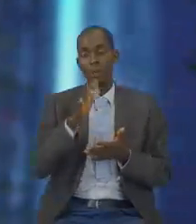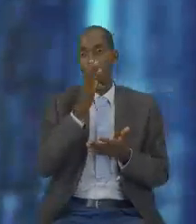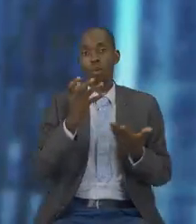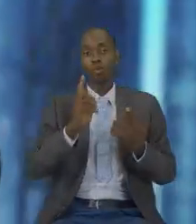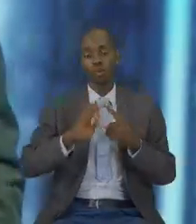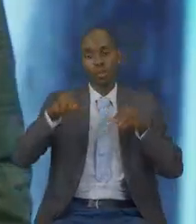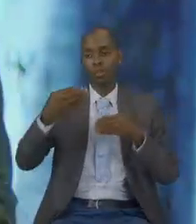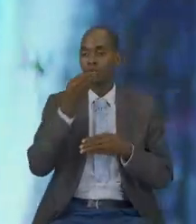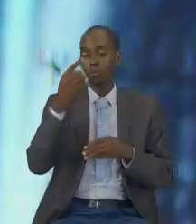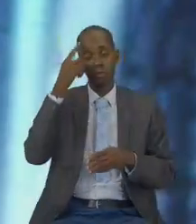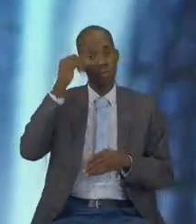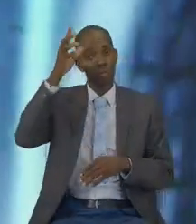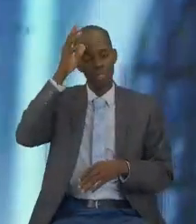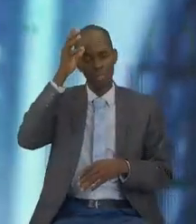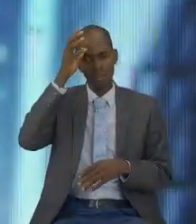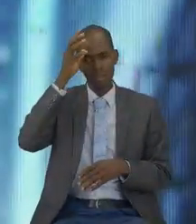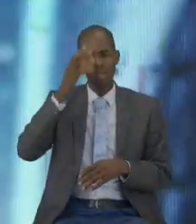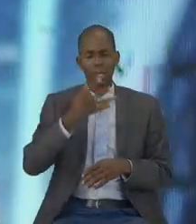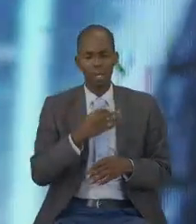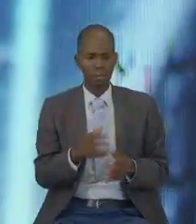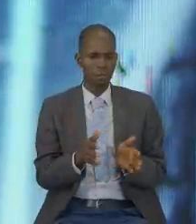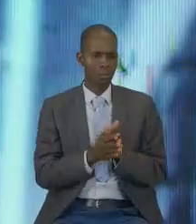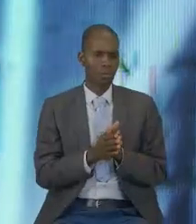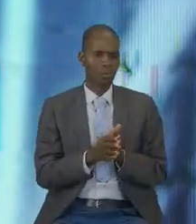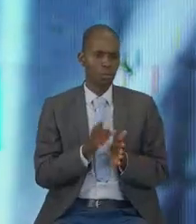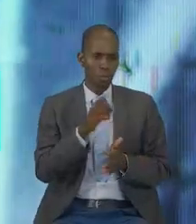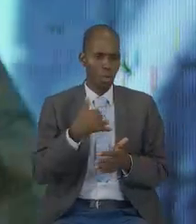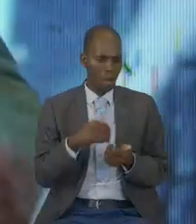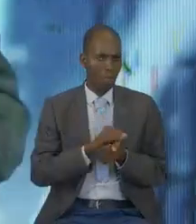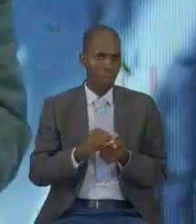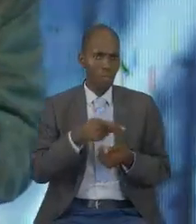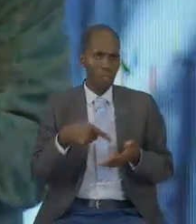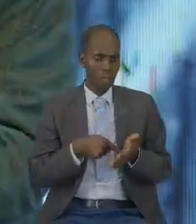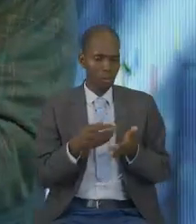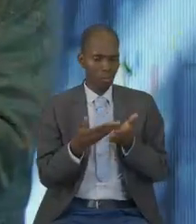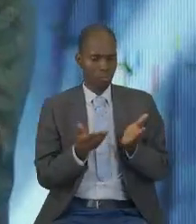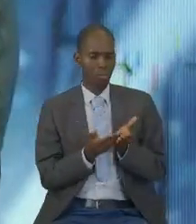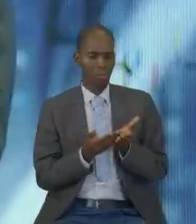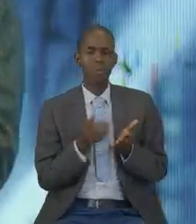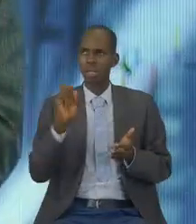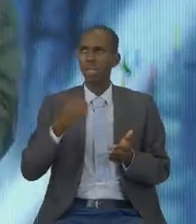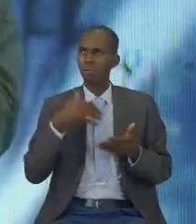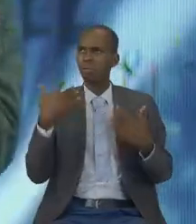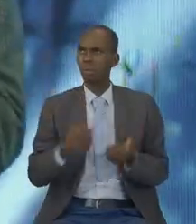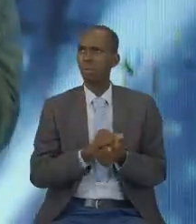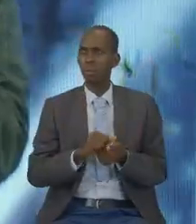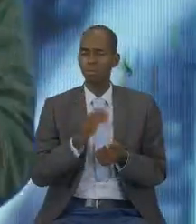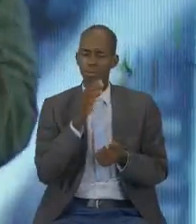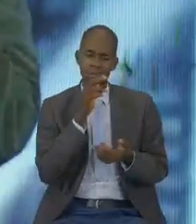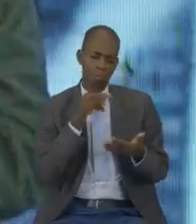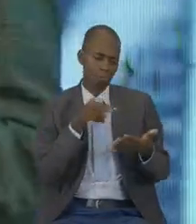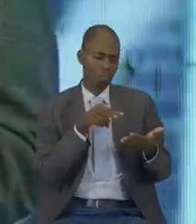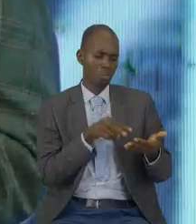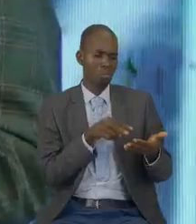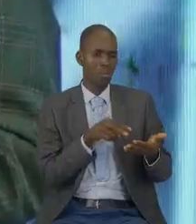looks at it and says, you have washed this once? Yes, mommy, I've washed it. And mommy looks at it and she always